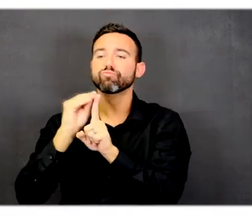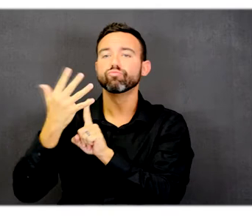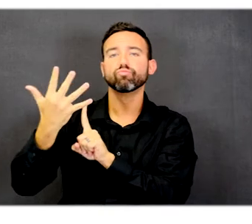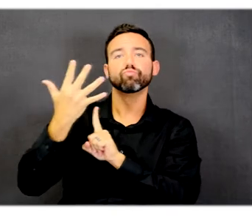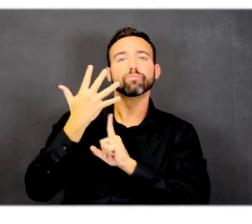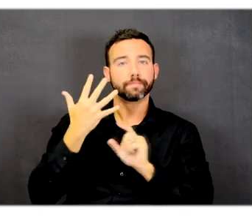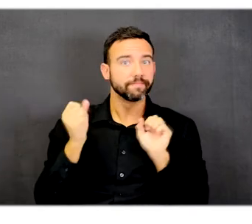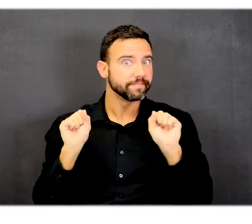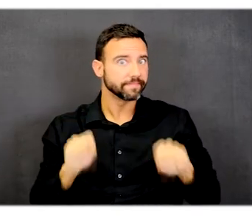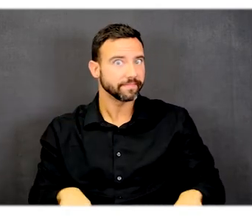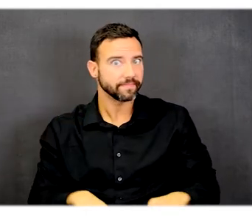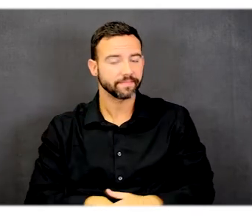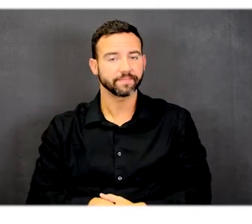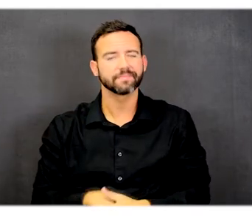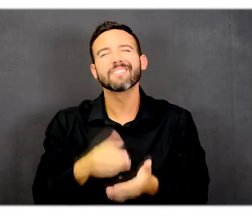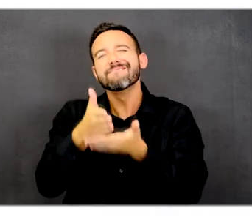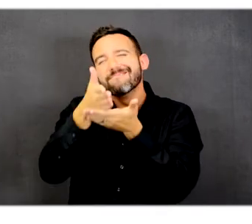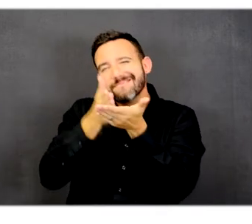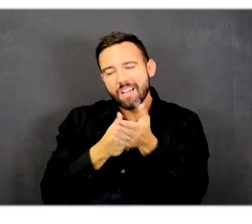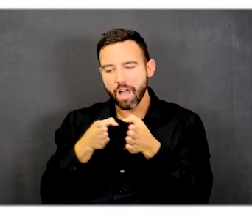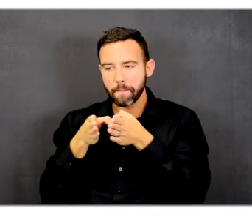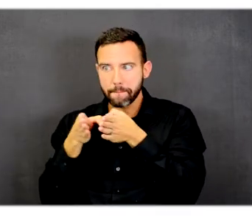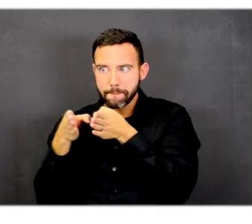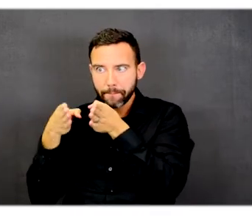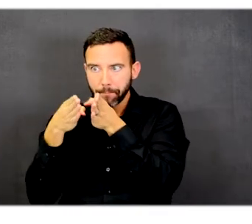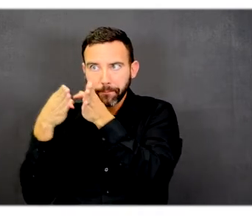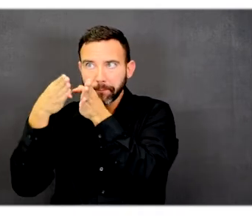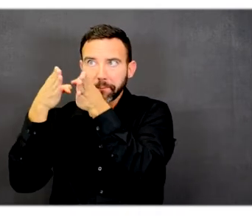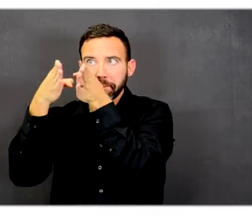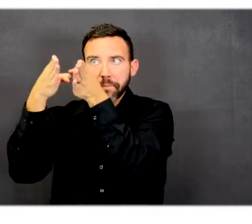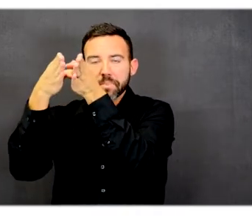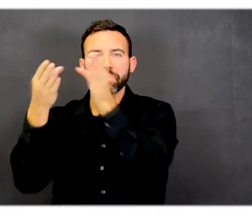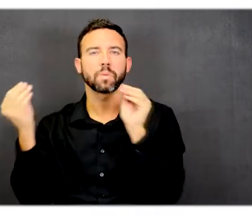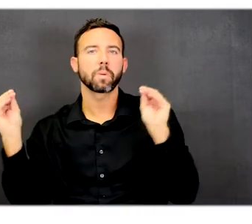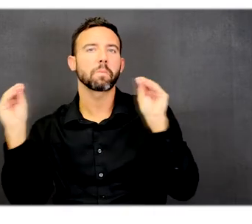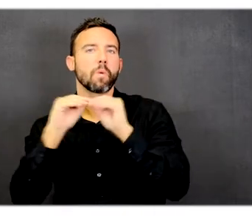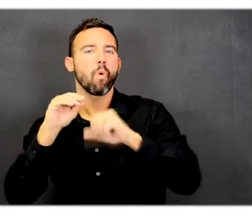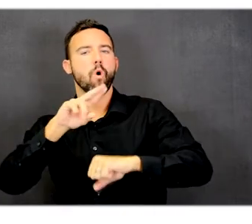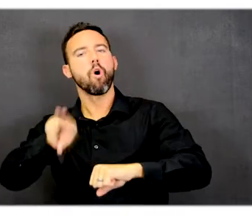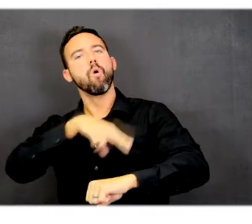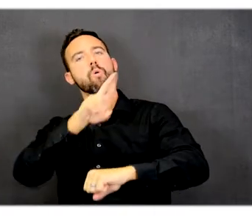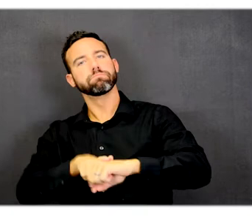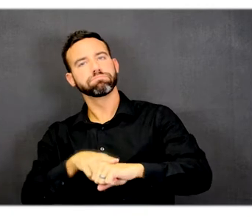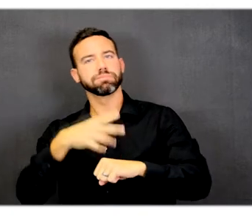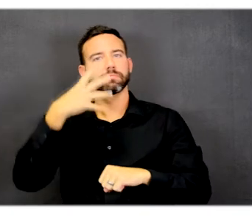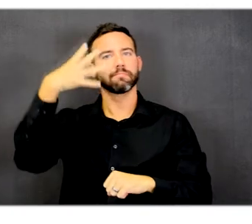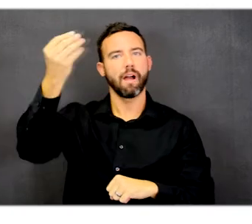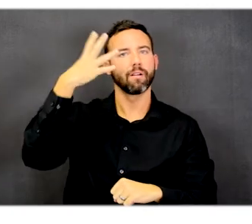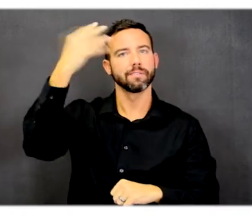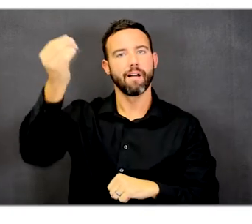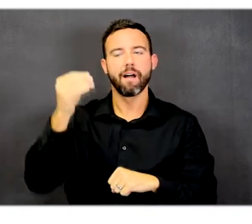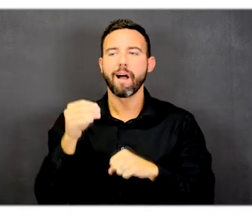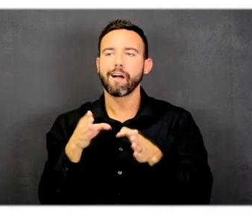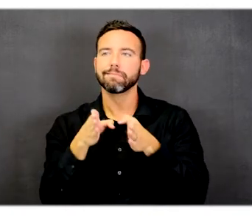pathways that meander through into a more natural-like setting and go to these trail nodes.